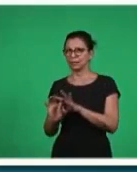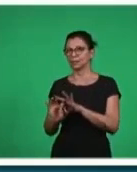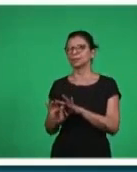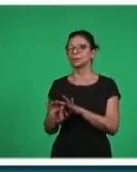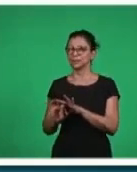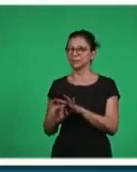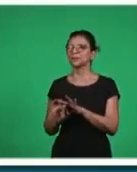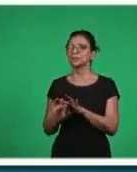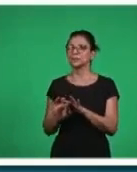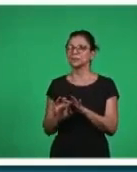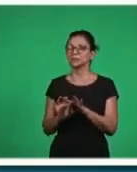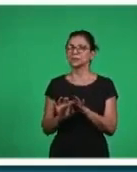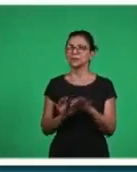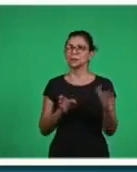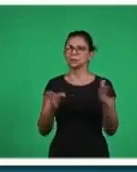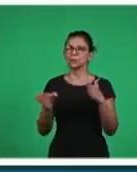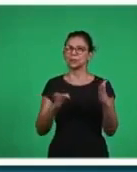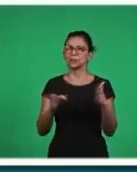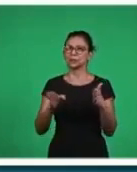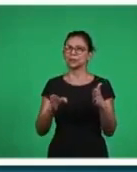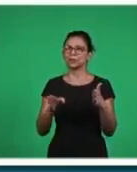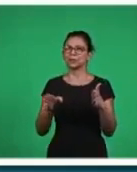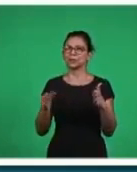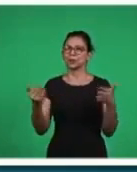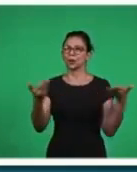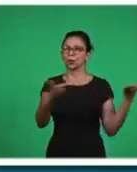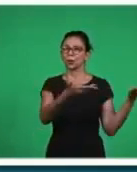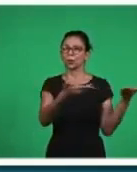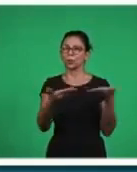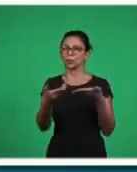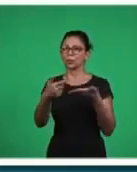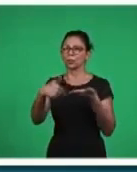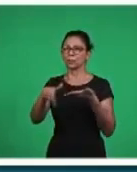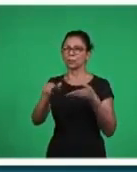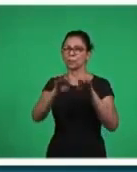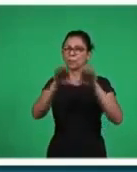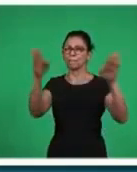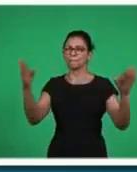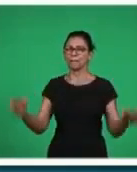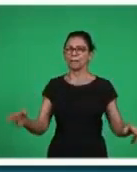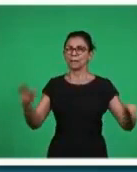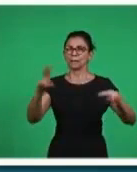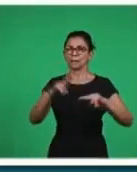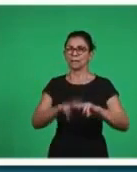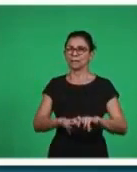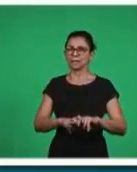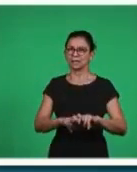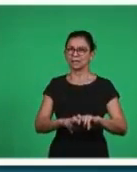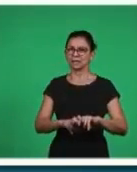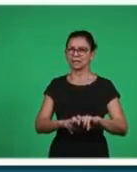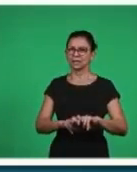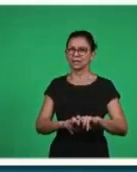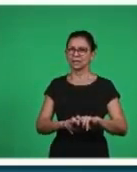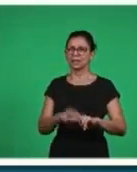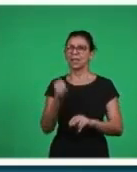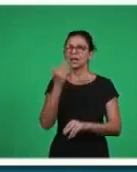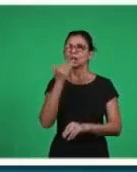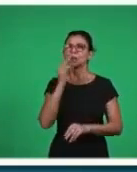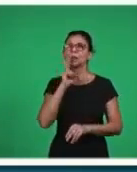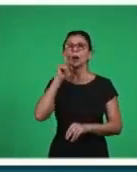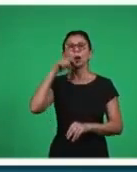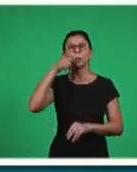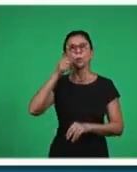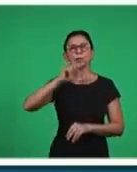was living at that moment, in which he was invited to sit down at the table and to eat the bread that was not